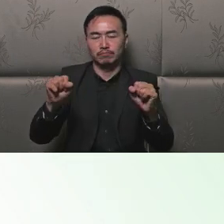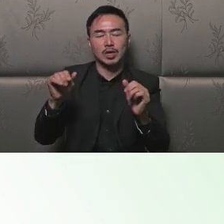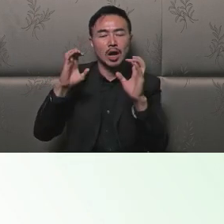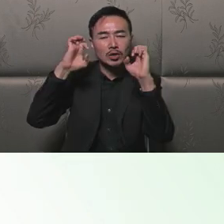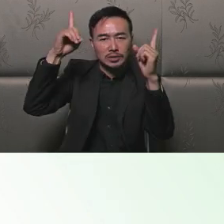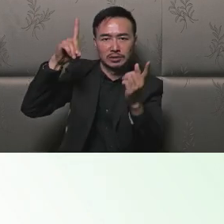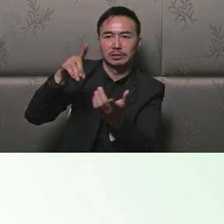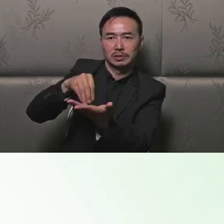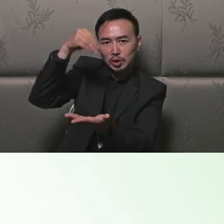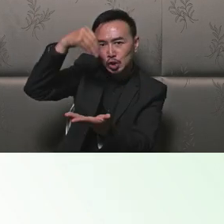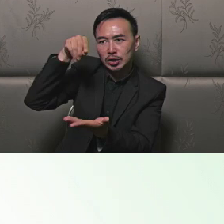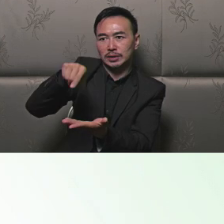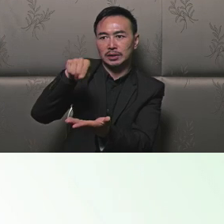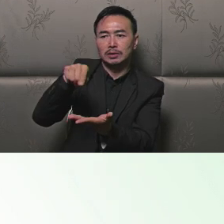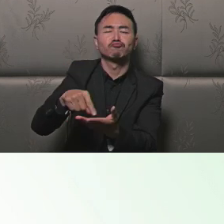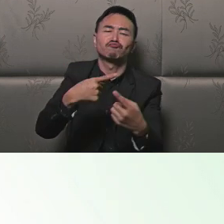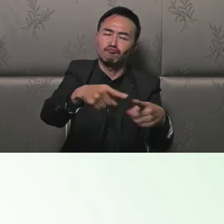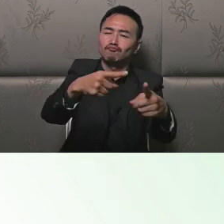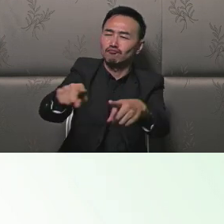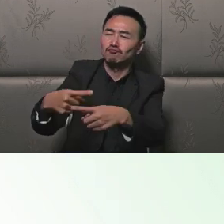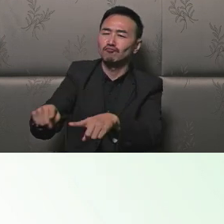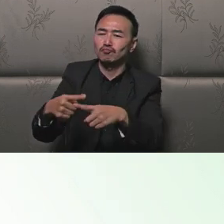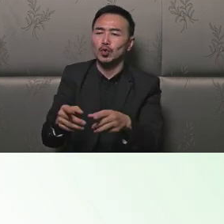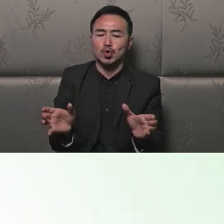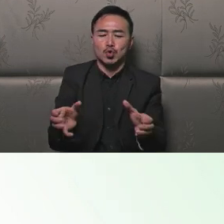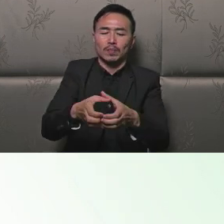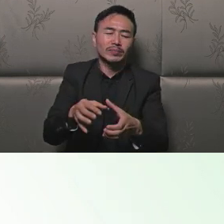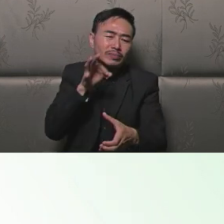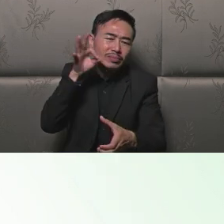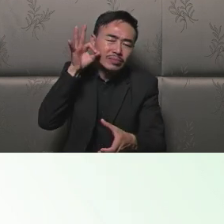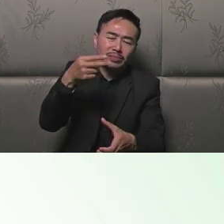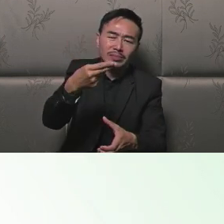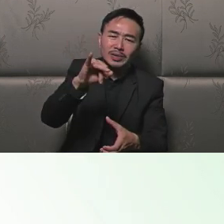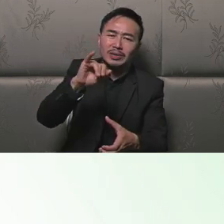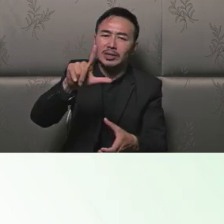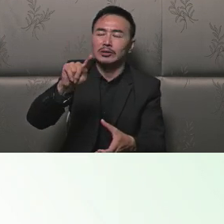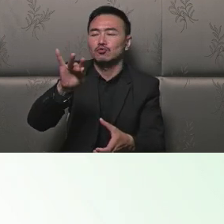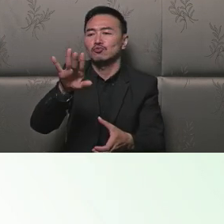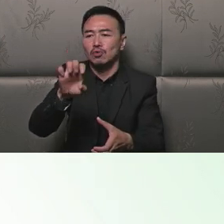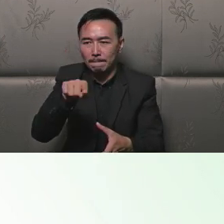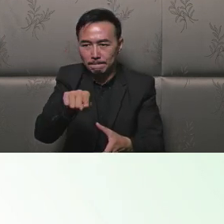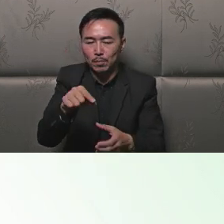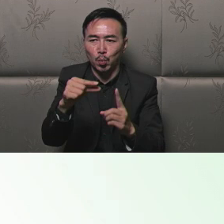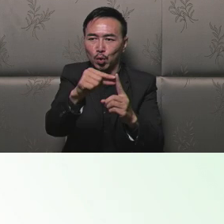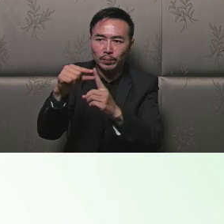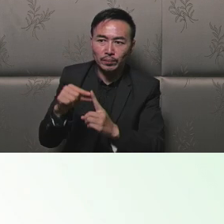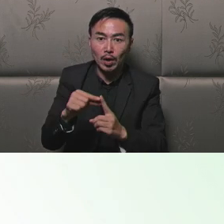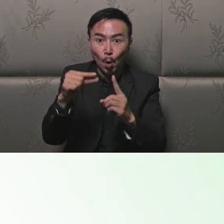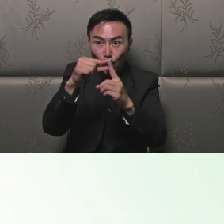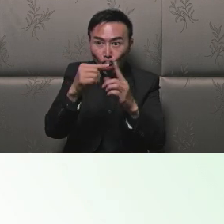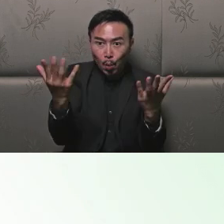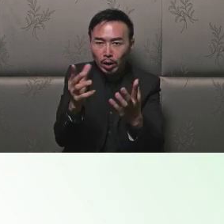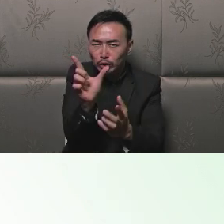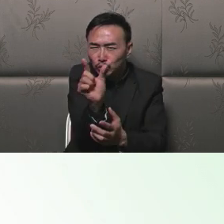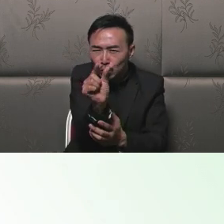IP-Ed implementing schools. Again, IP-Ed means Indigenous Peoples Education. It is an